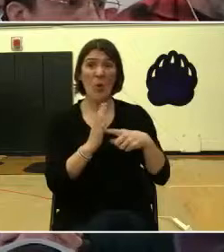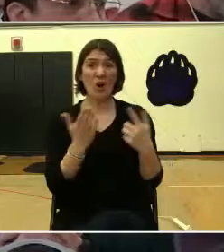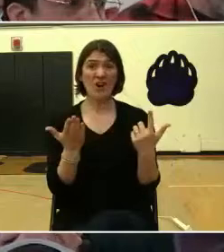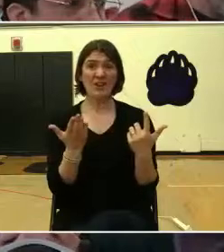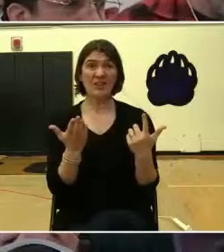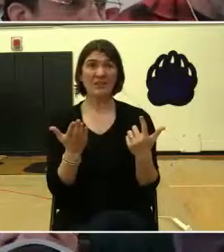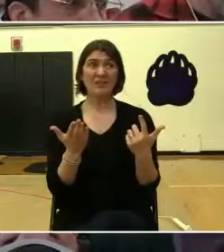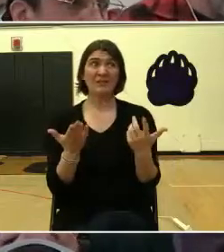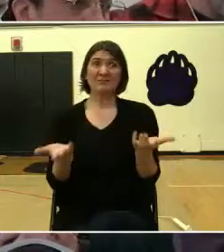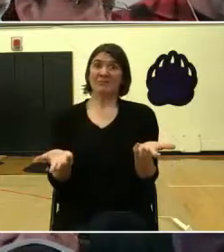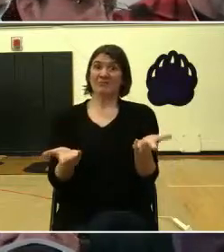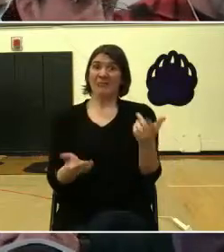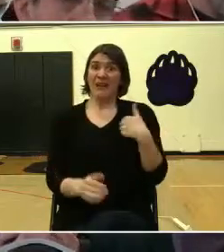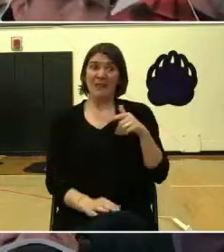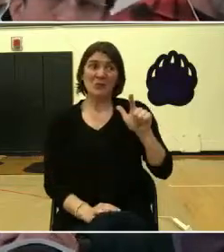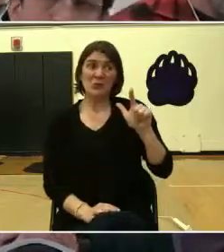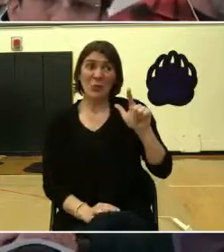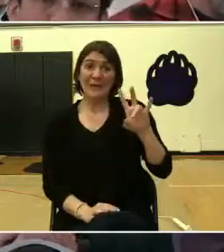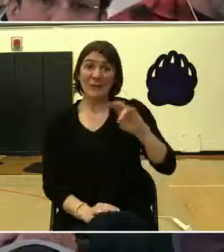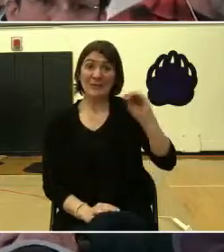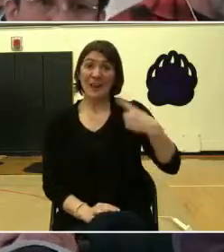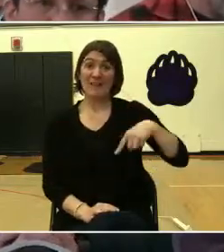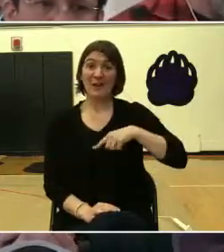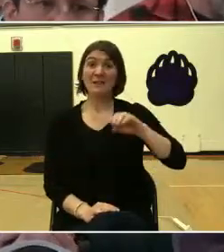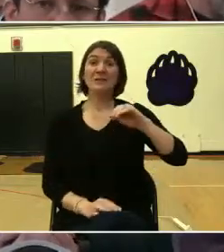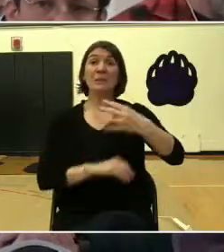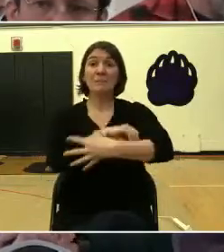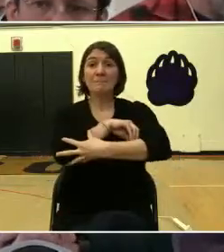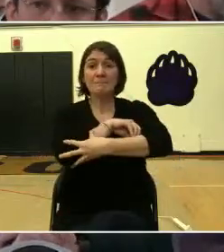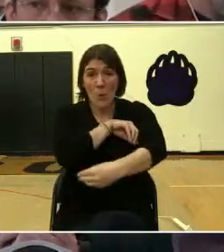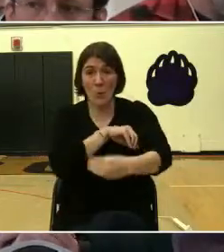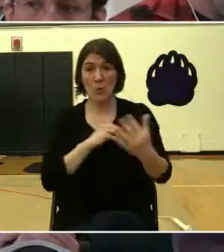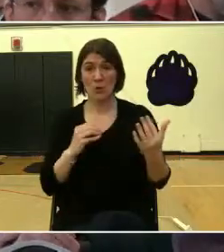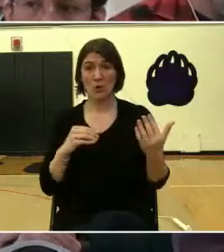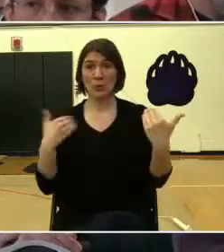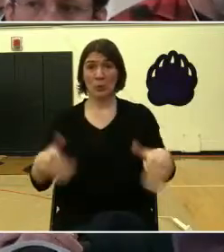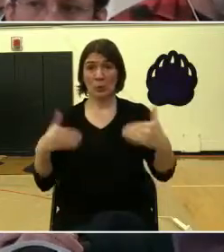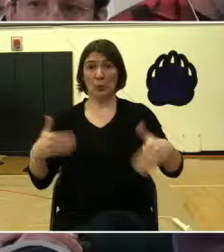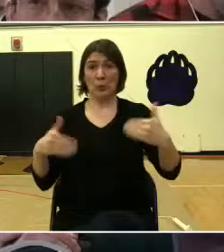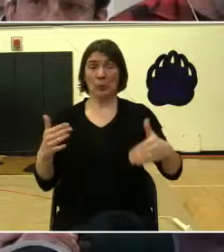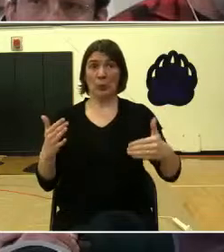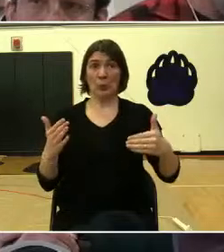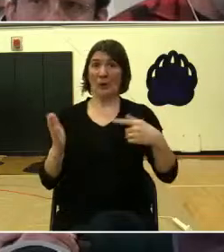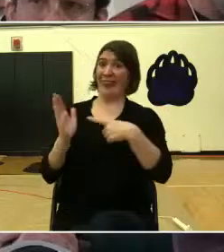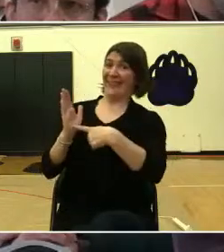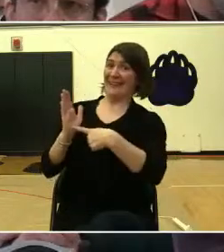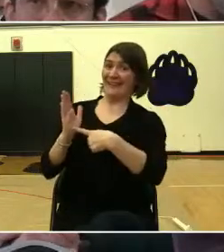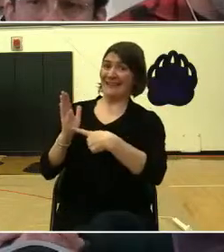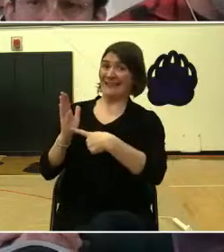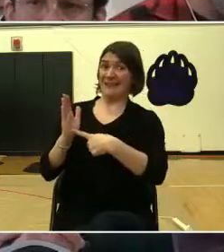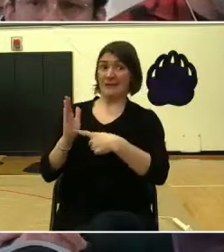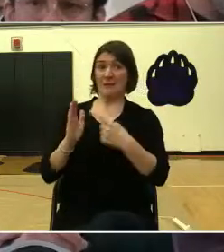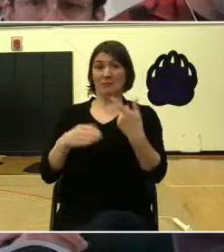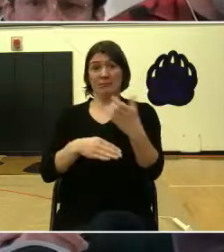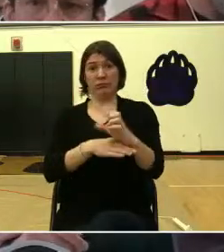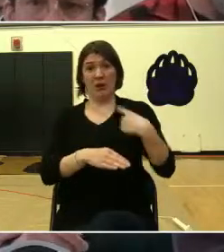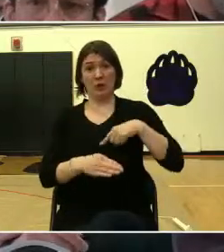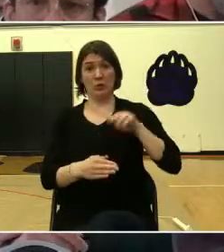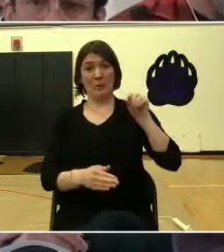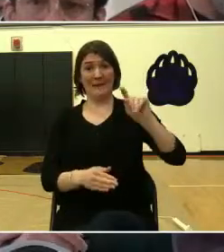town with a 27% poverty rate I I really think that's that's something worth